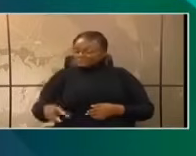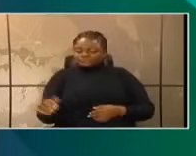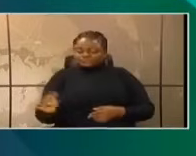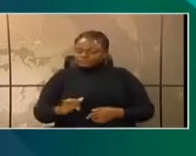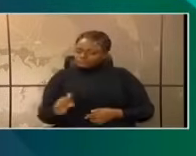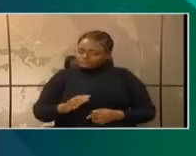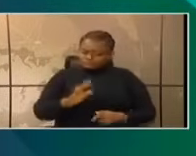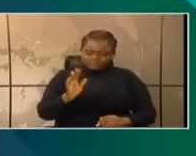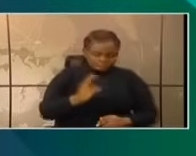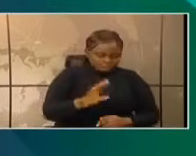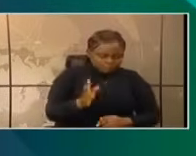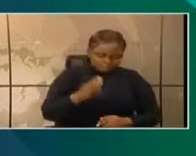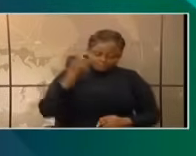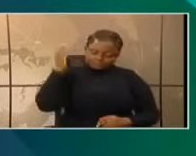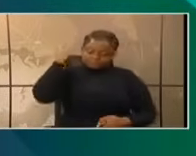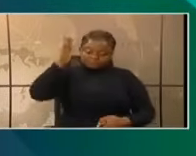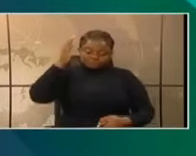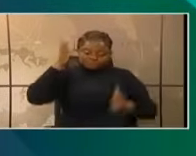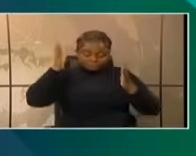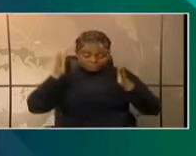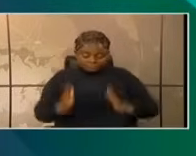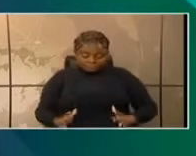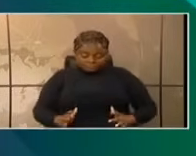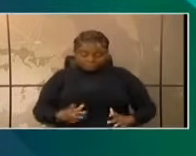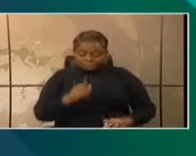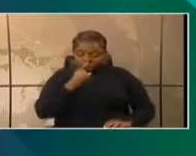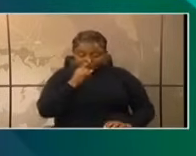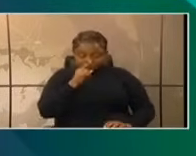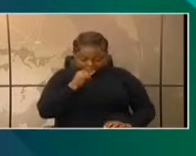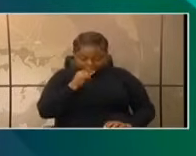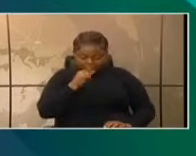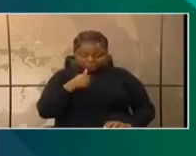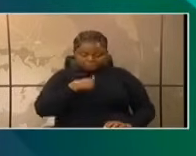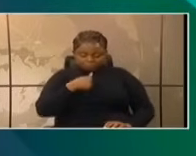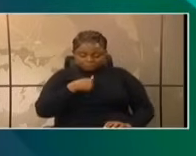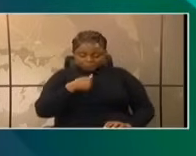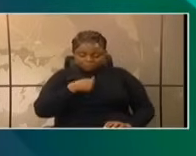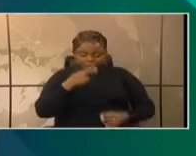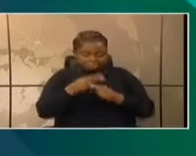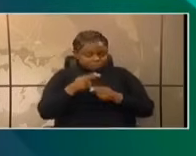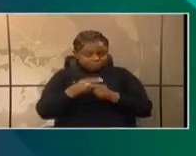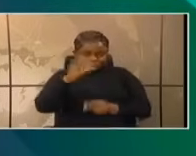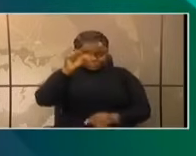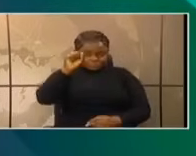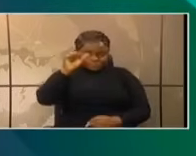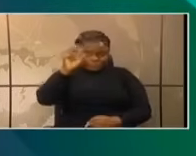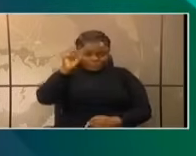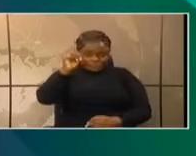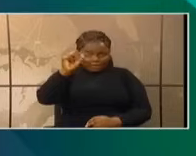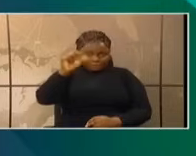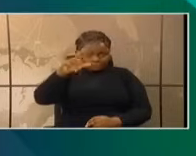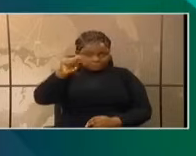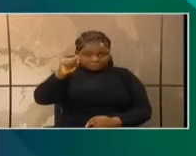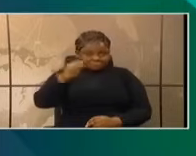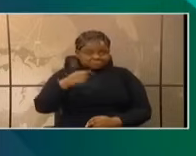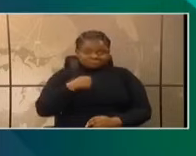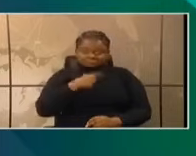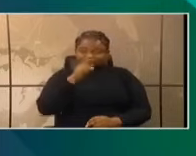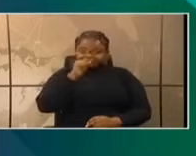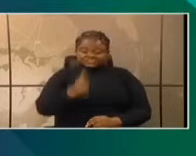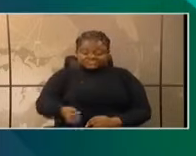Sa present bi owo gana ha bia be kana no atuma me kwadwo smart me kama no ntum me menye gonoria